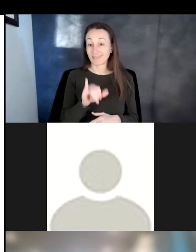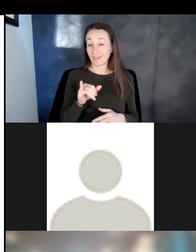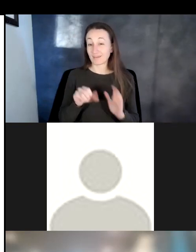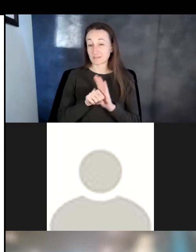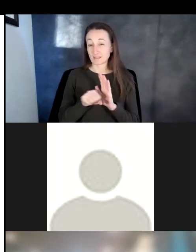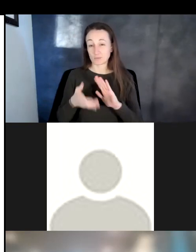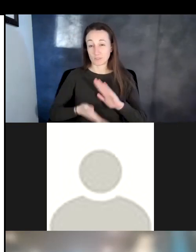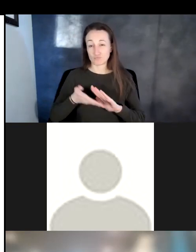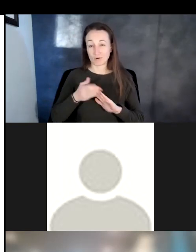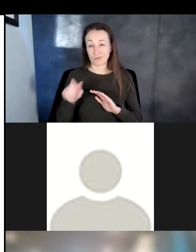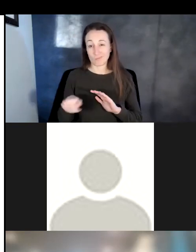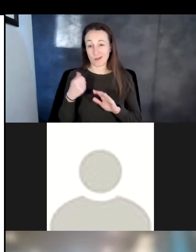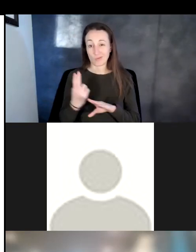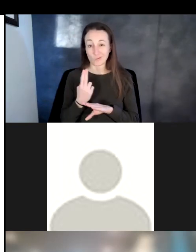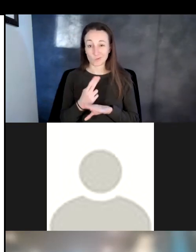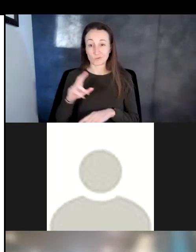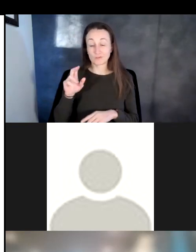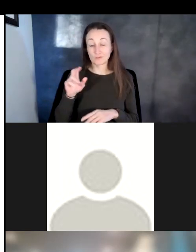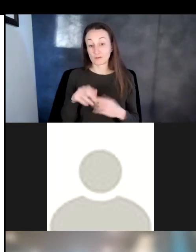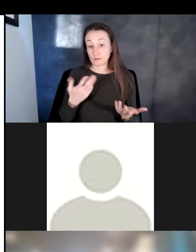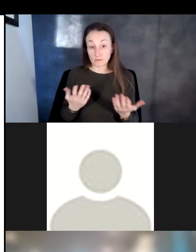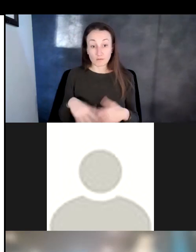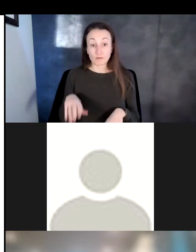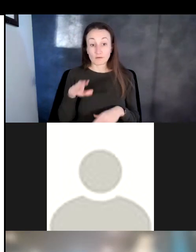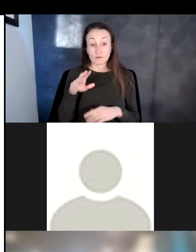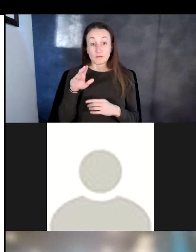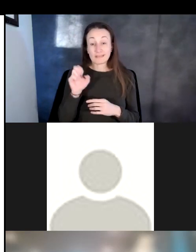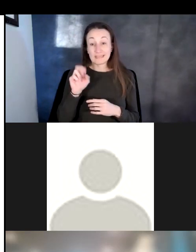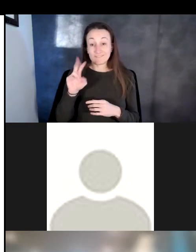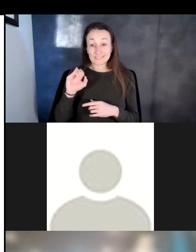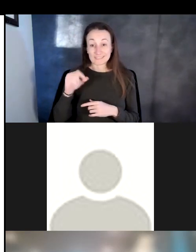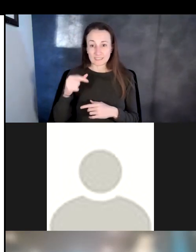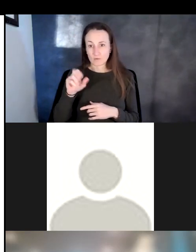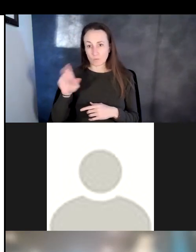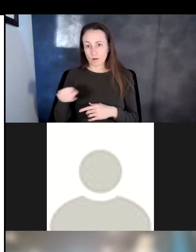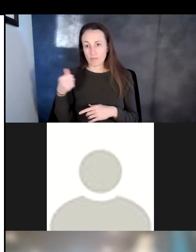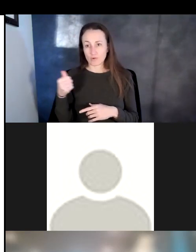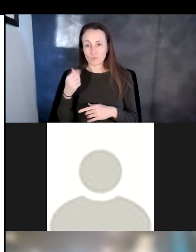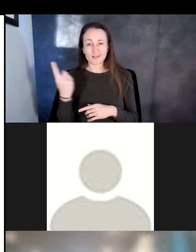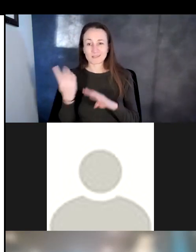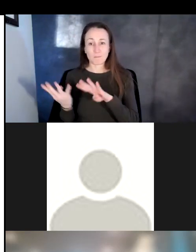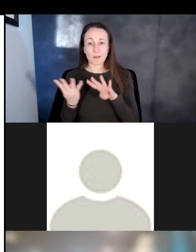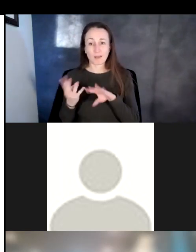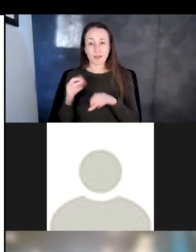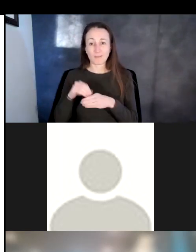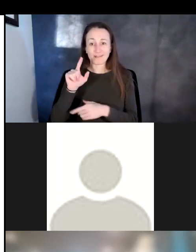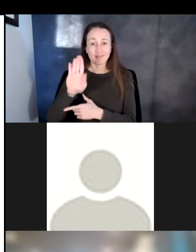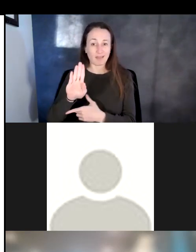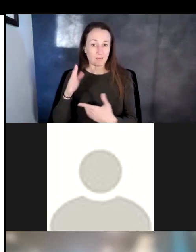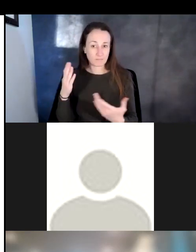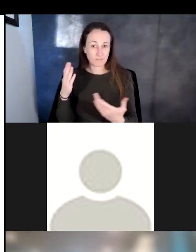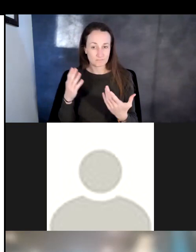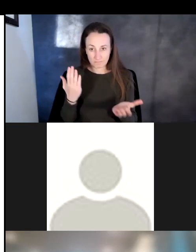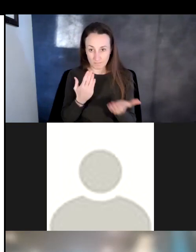with samples from other users, evSeq or otherwise, in some pipeline in a lab that is not yours, right? All you need to do is the